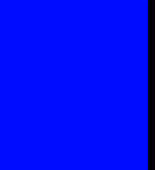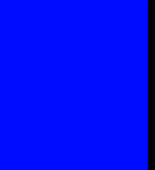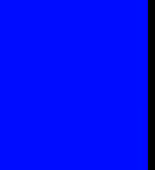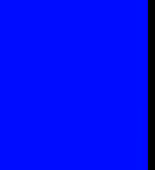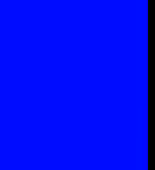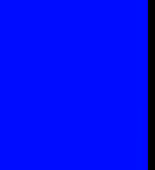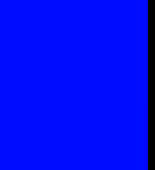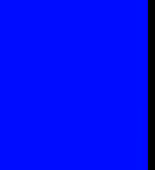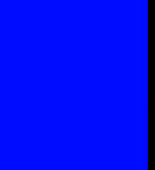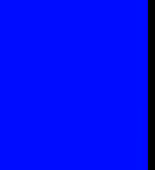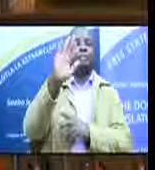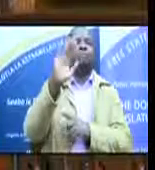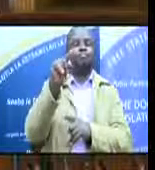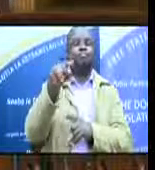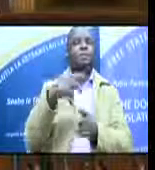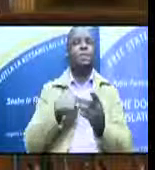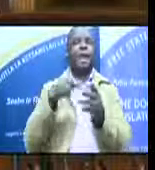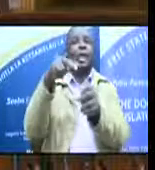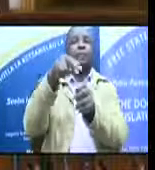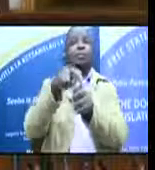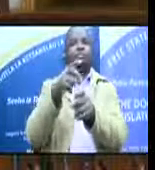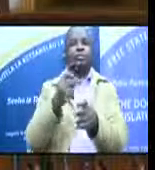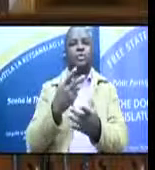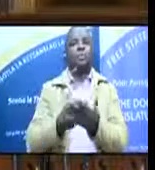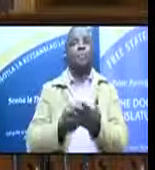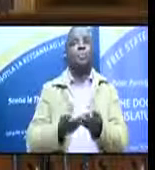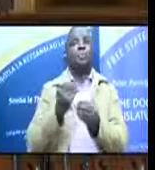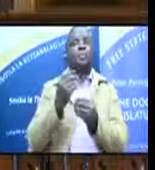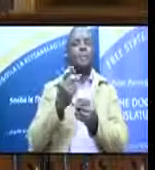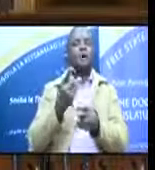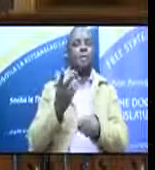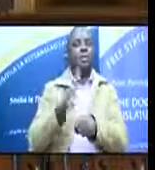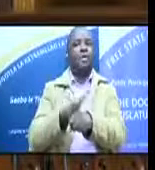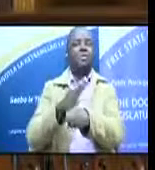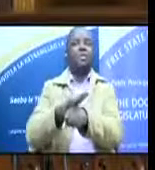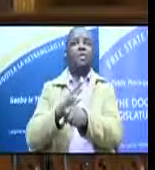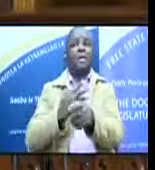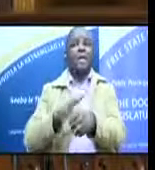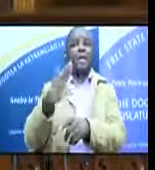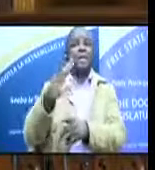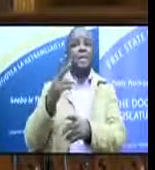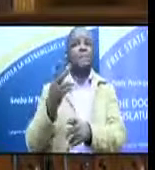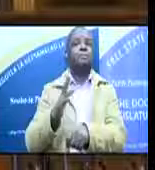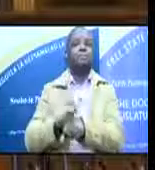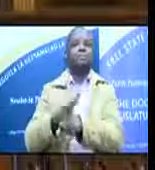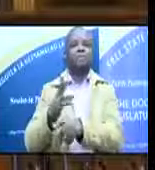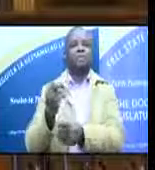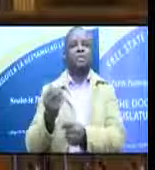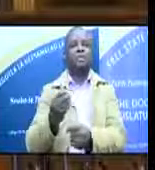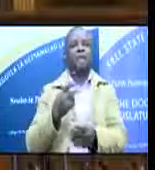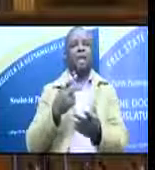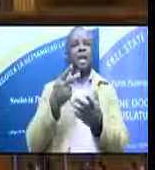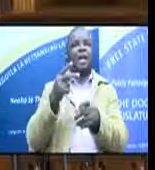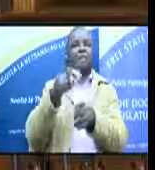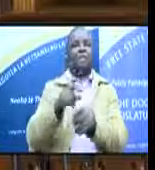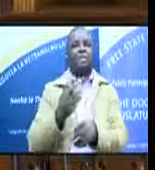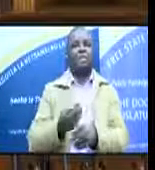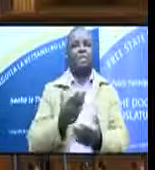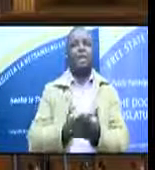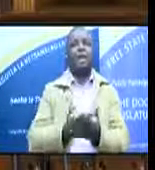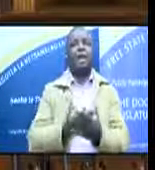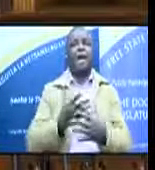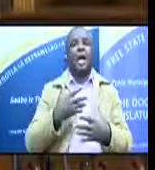hill, one only finds that there are many more hills to climb, close quote. Honorable Speaker, healthcare is a